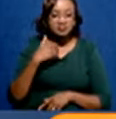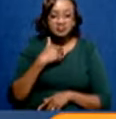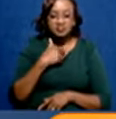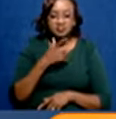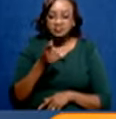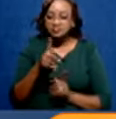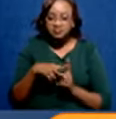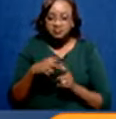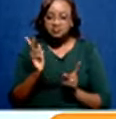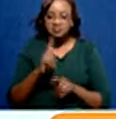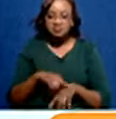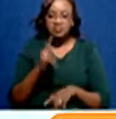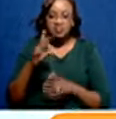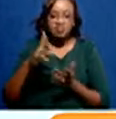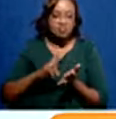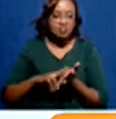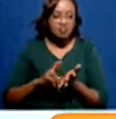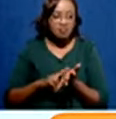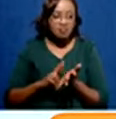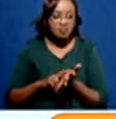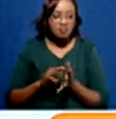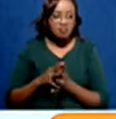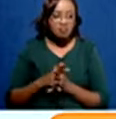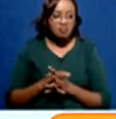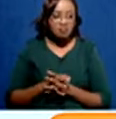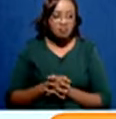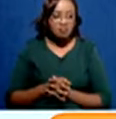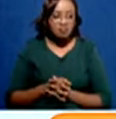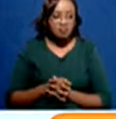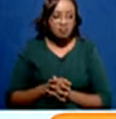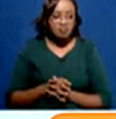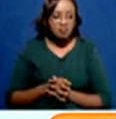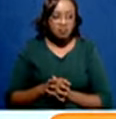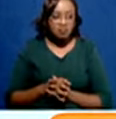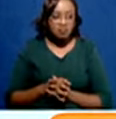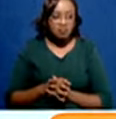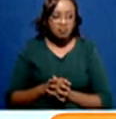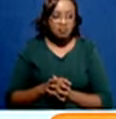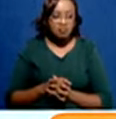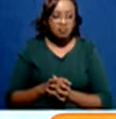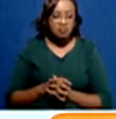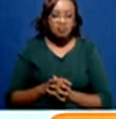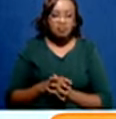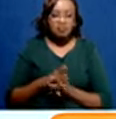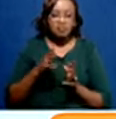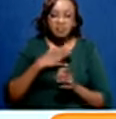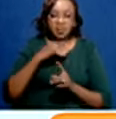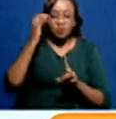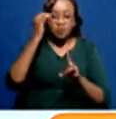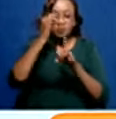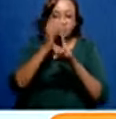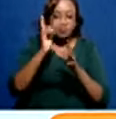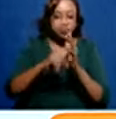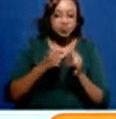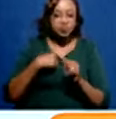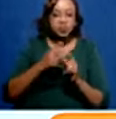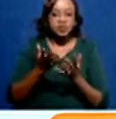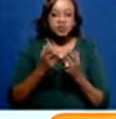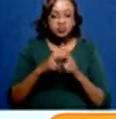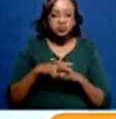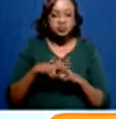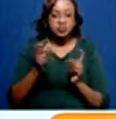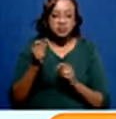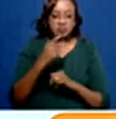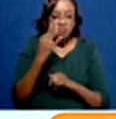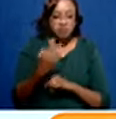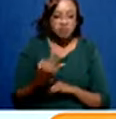can begin? In terms of when we can start registering members of SHA? The objective was it was supposed to be beginning of March. It mm-hmm. is a